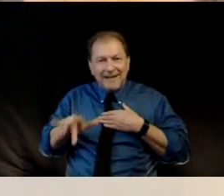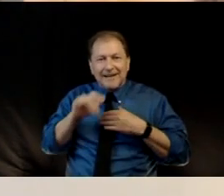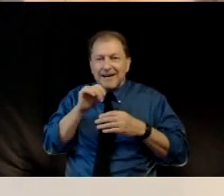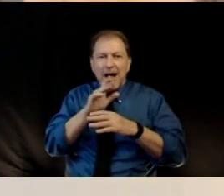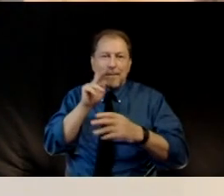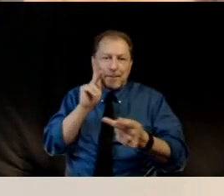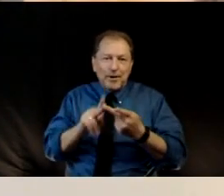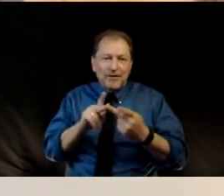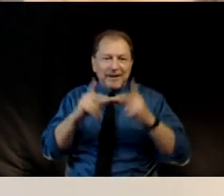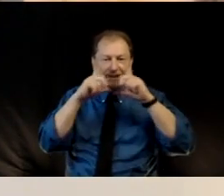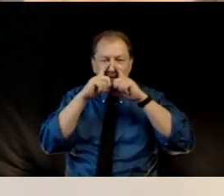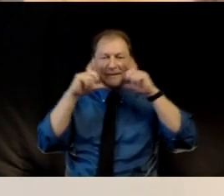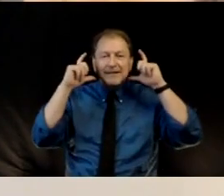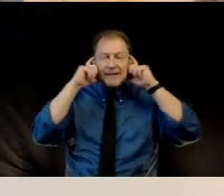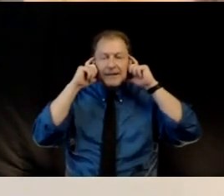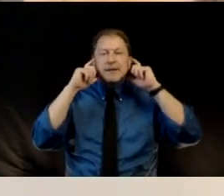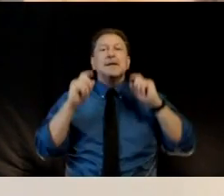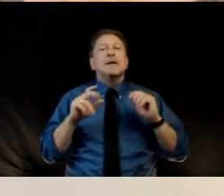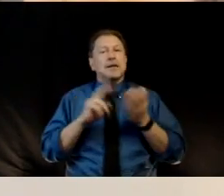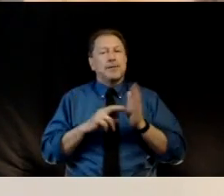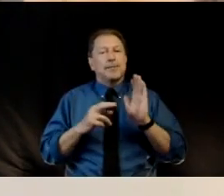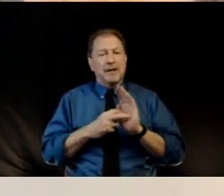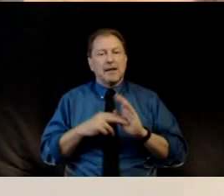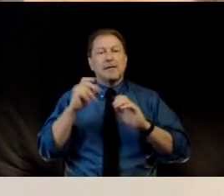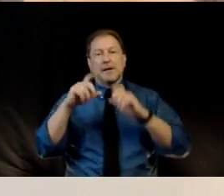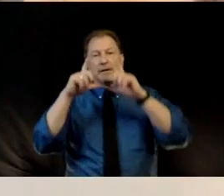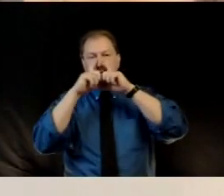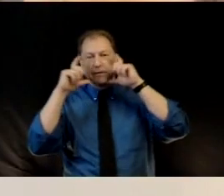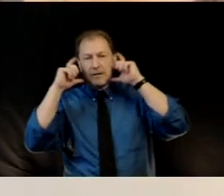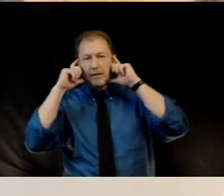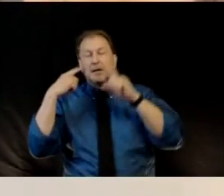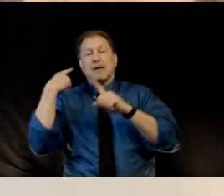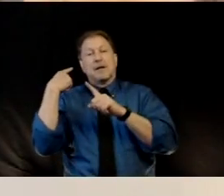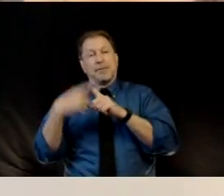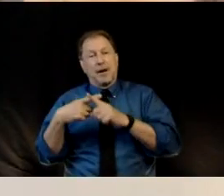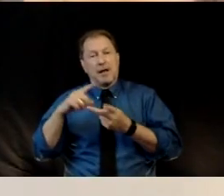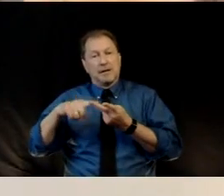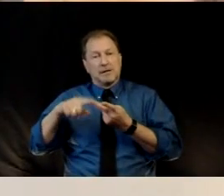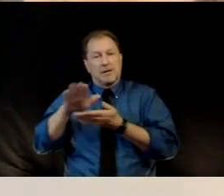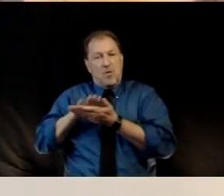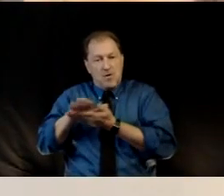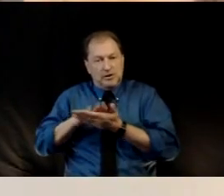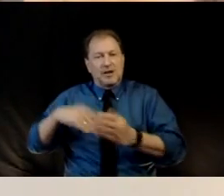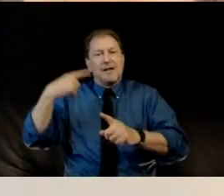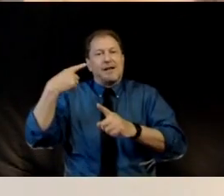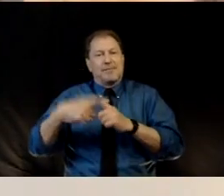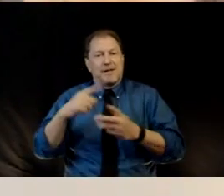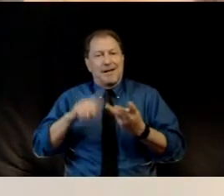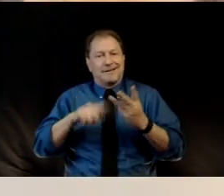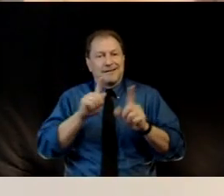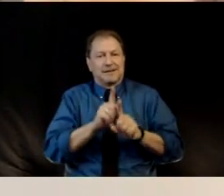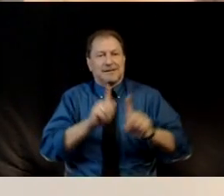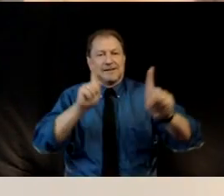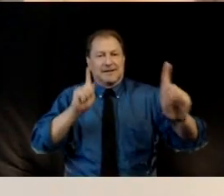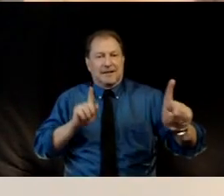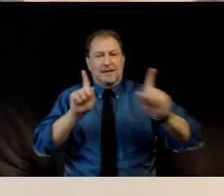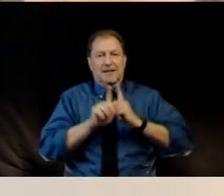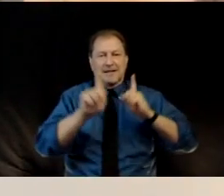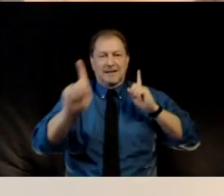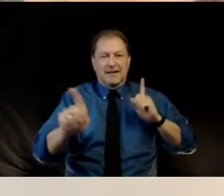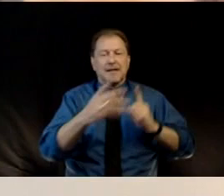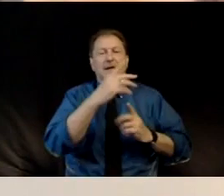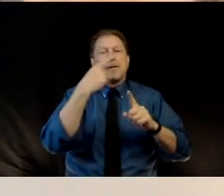drinking. And that means we have to pair them with keeping our distance and staying home when we can, and keeping our hands clean in order